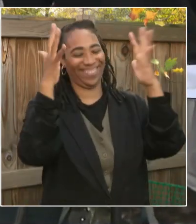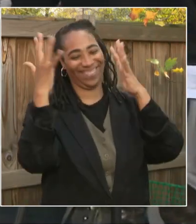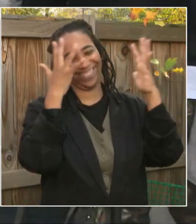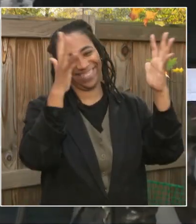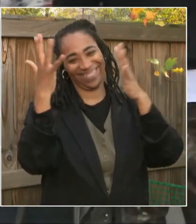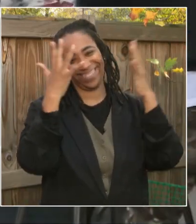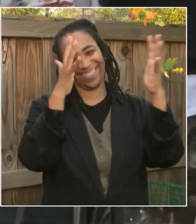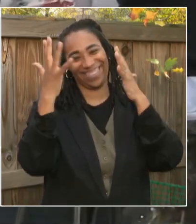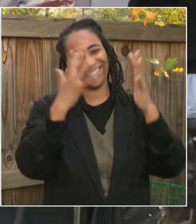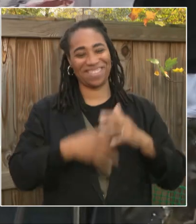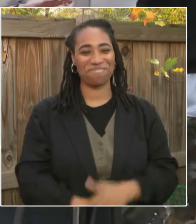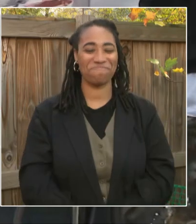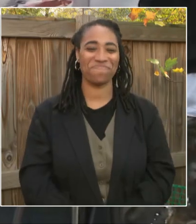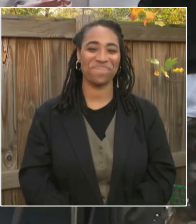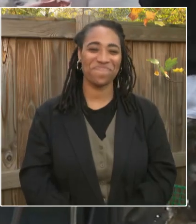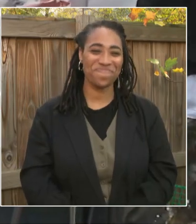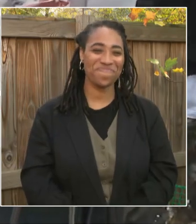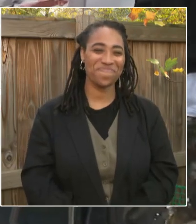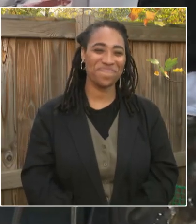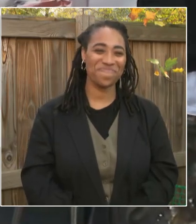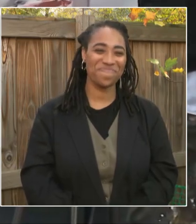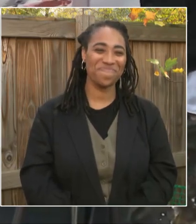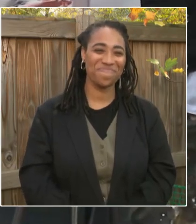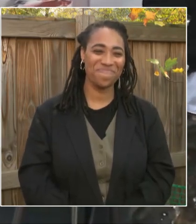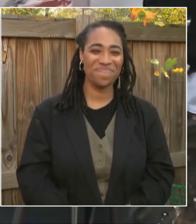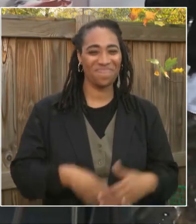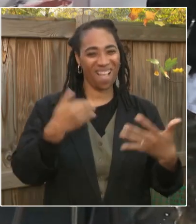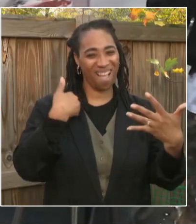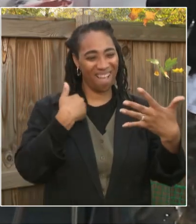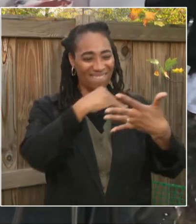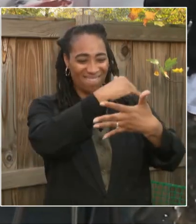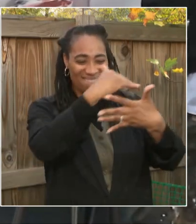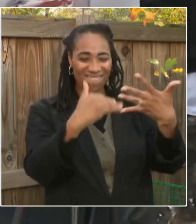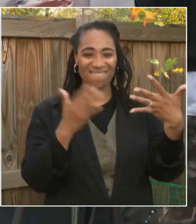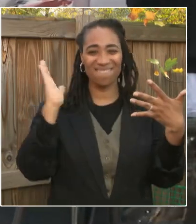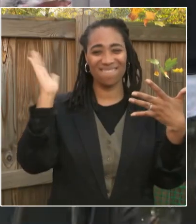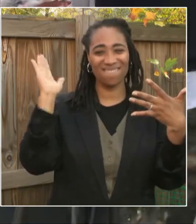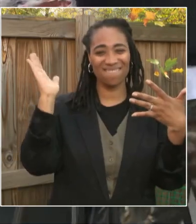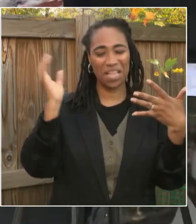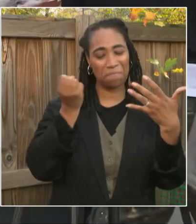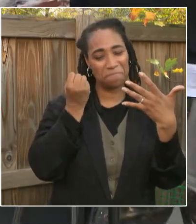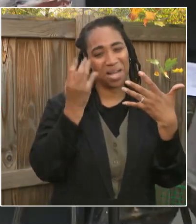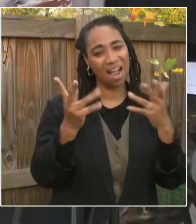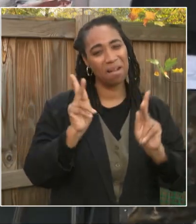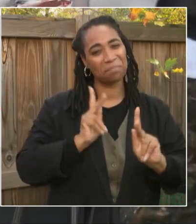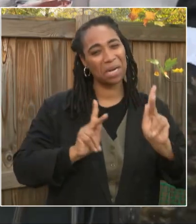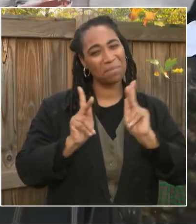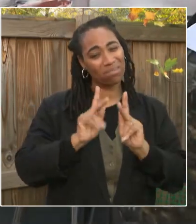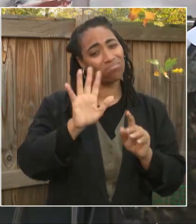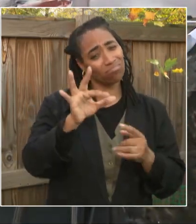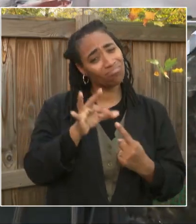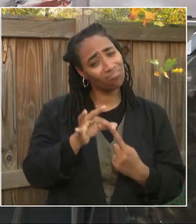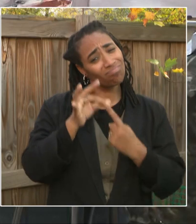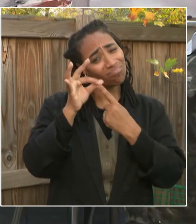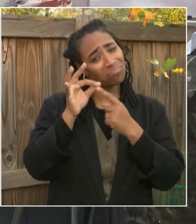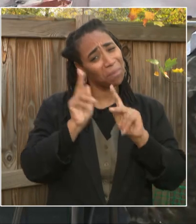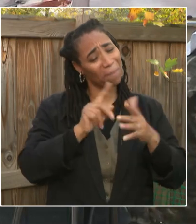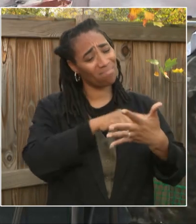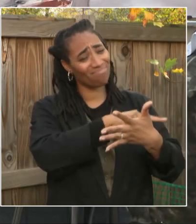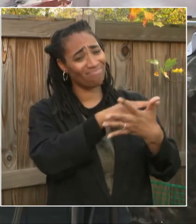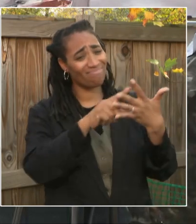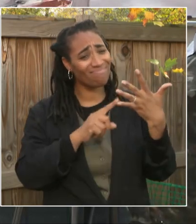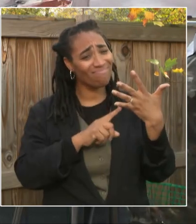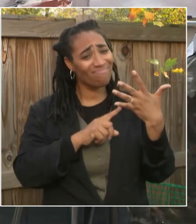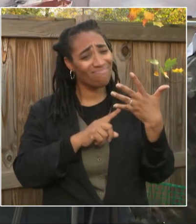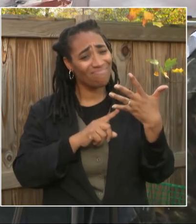Now, because we have such a lineup of distinguished dignitaries, I could give whole bios for everybody who's going to be